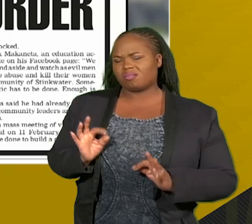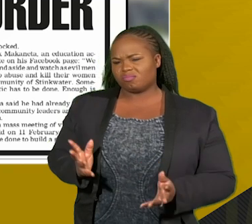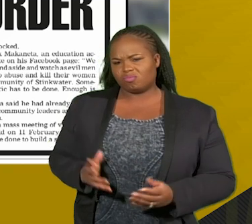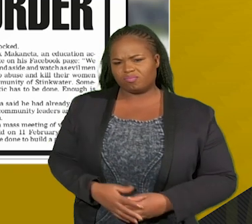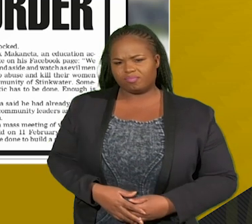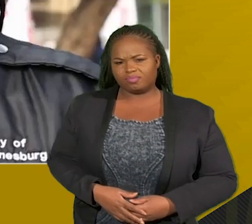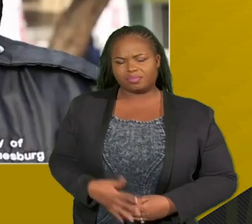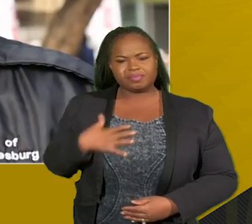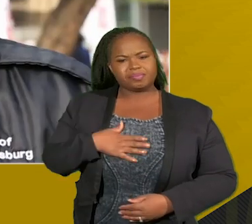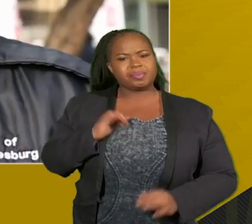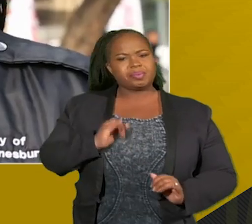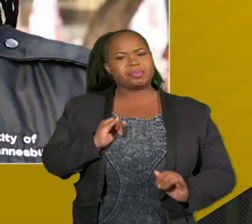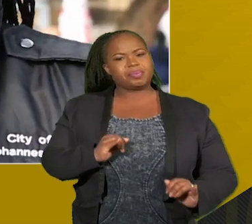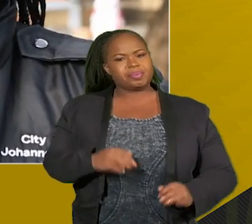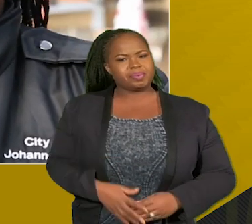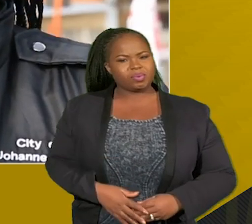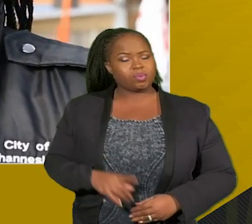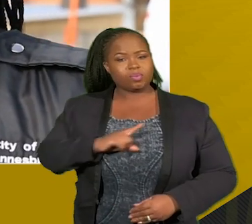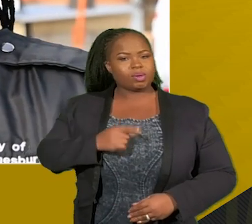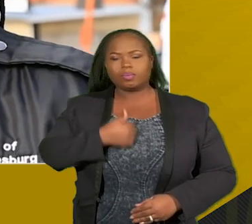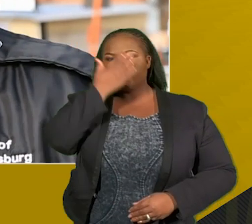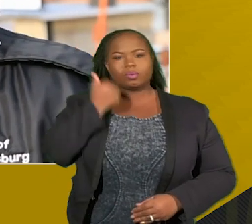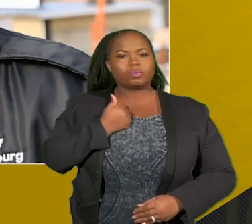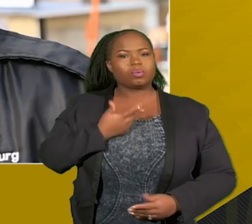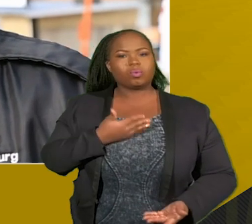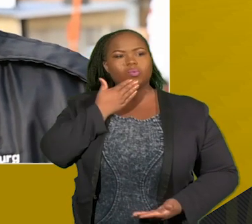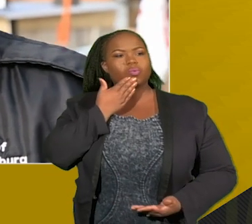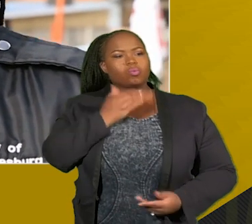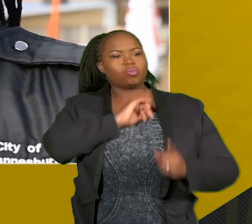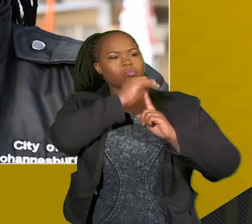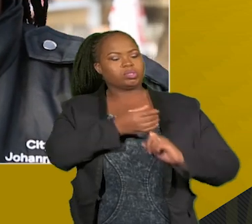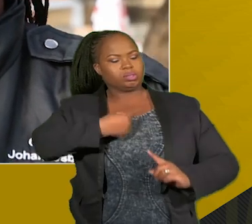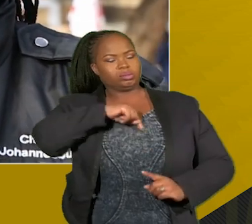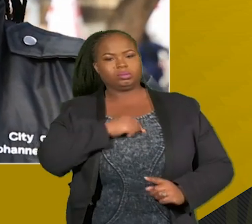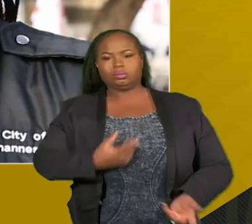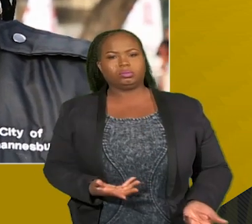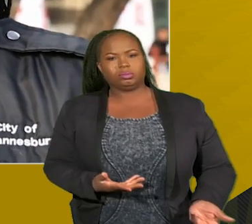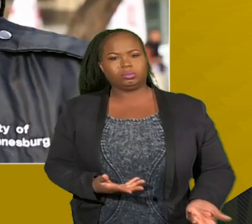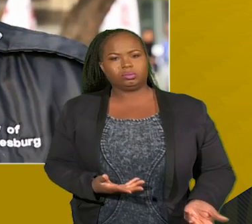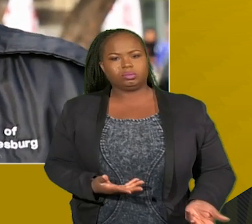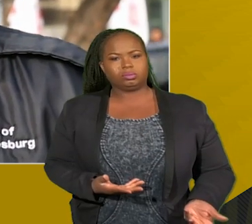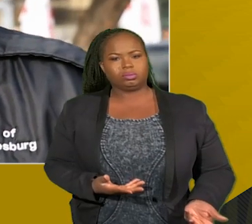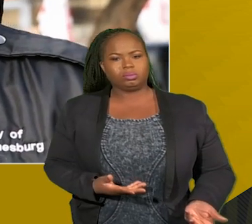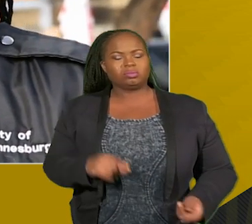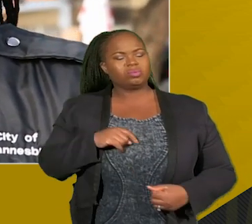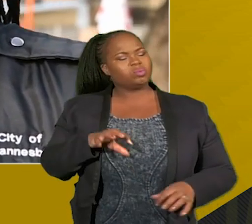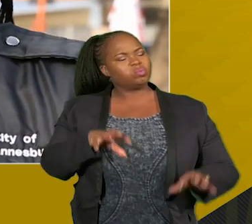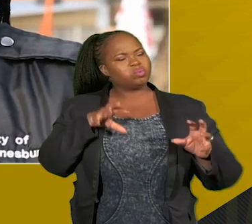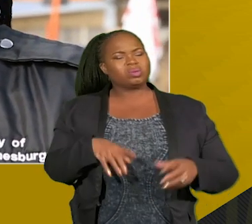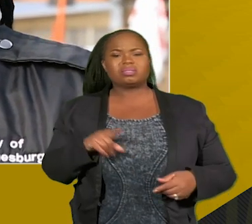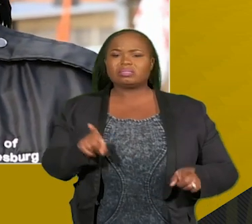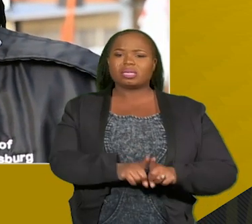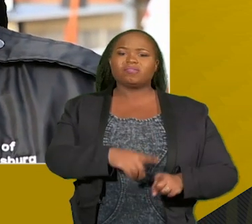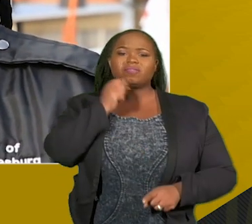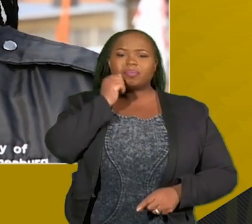bad feeling ko wane a re sa tseba gore re tlobalela for mang ko bo mang for protection. Re a tshaba nje normally motho